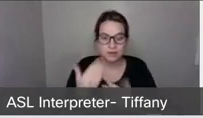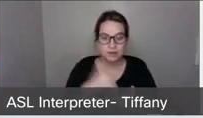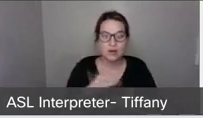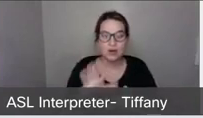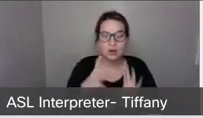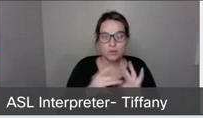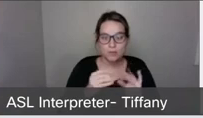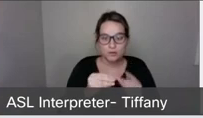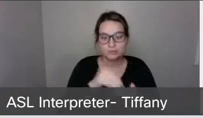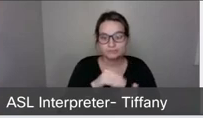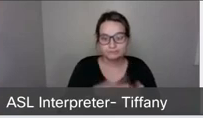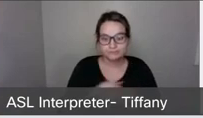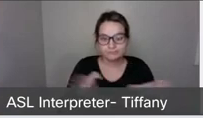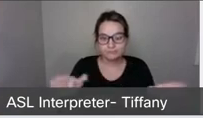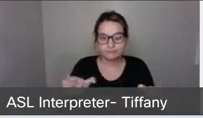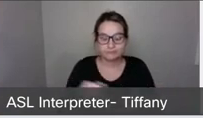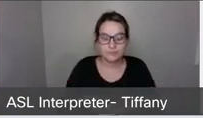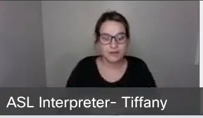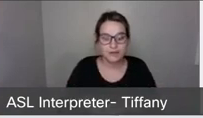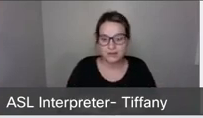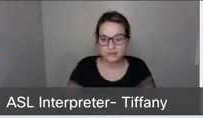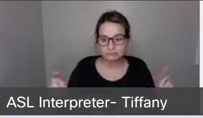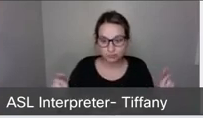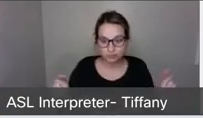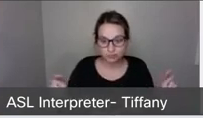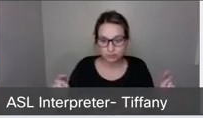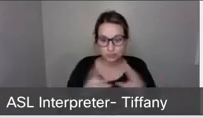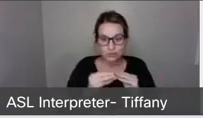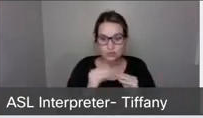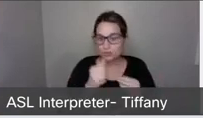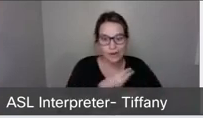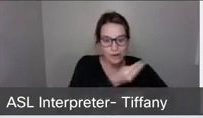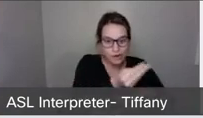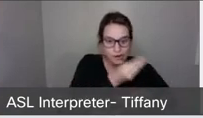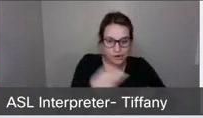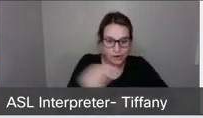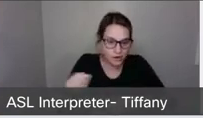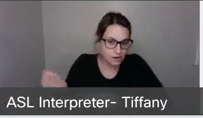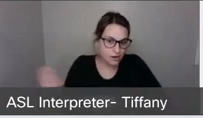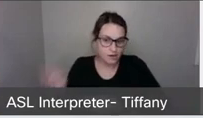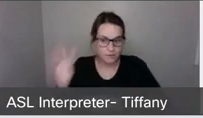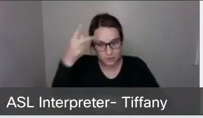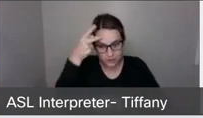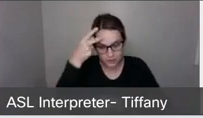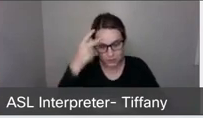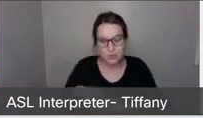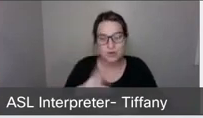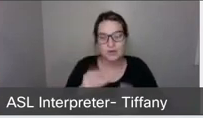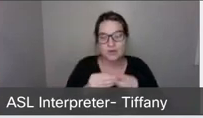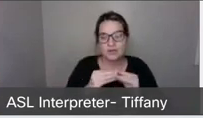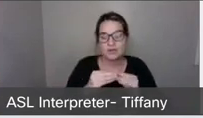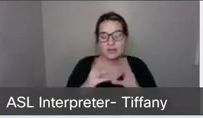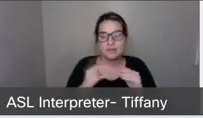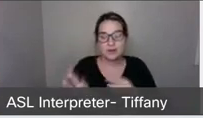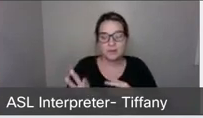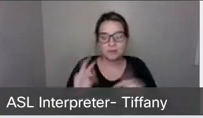in the public record. This is a nonpartisan meeting. Please do not distribute political material in the meeting room. Opposing viewpoints